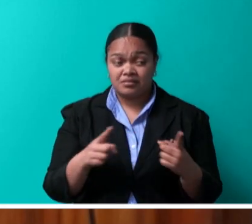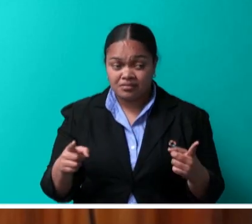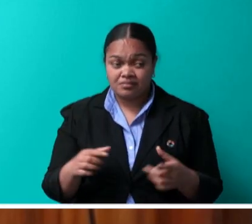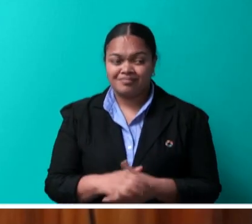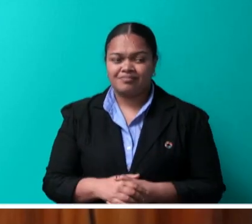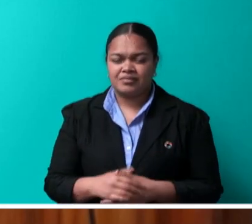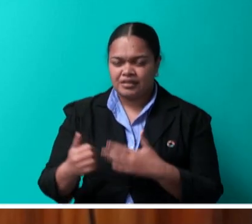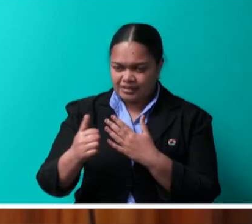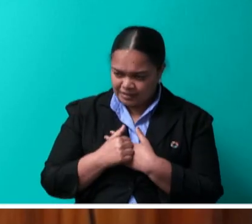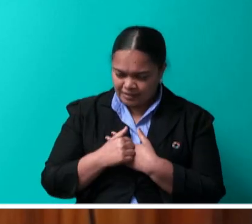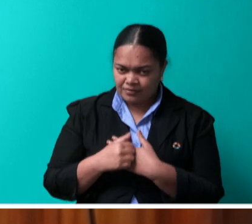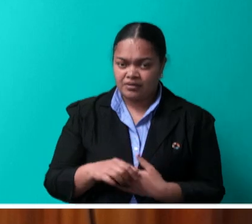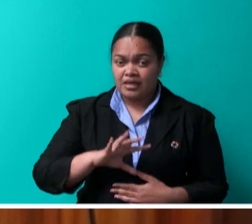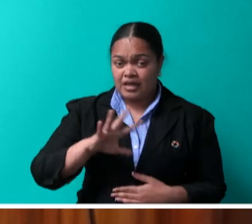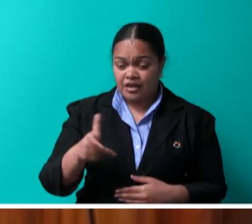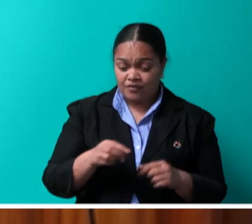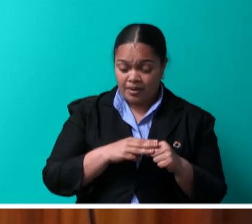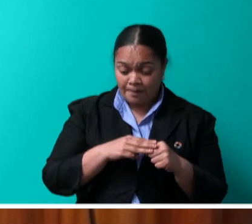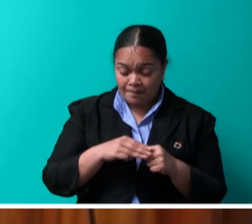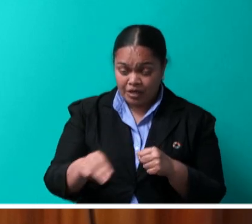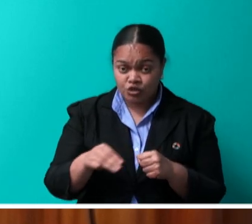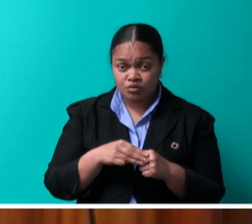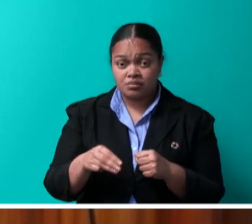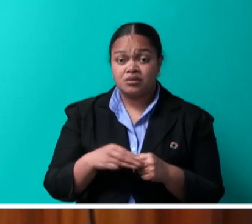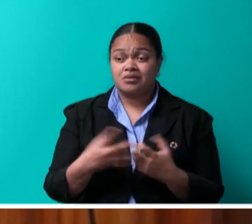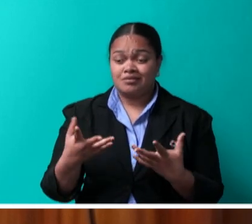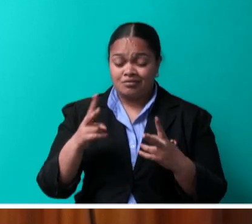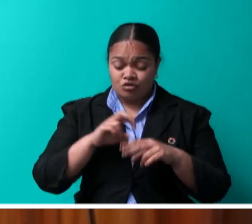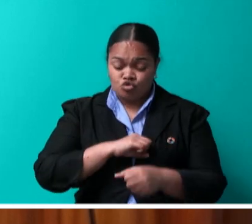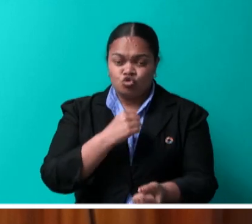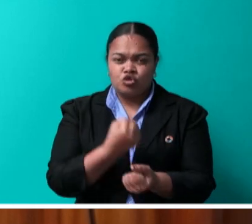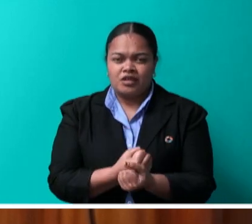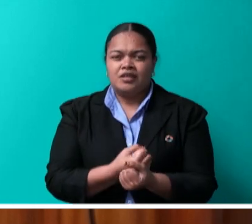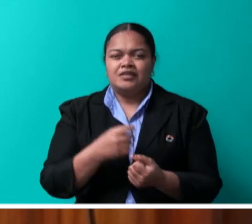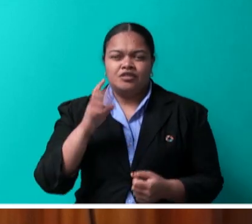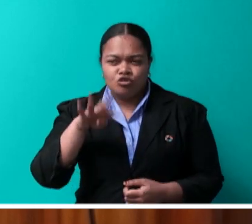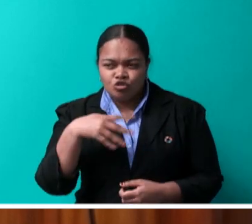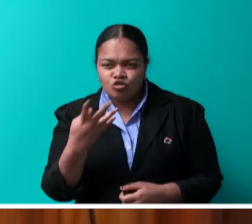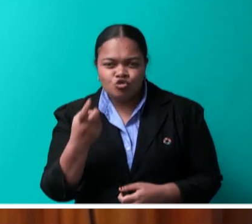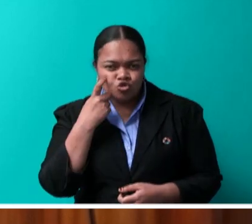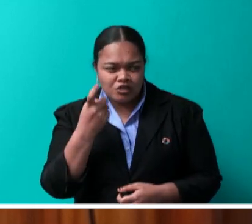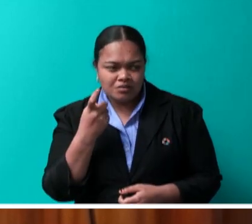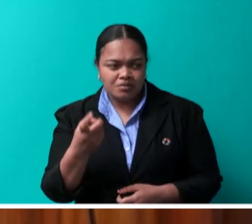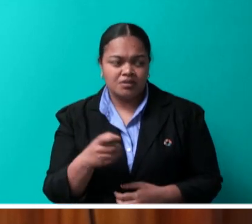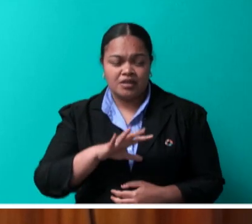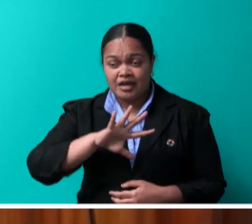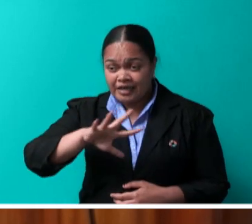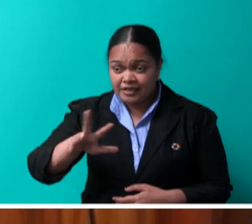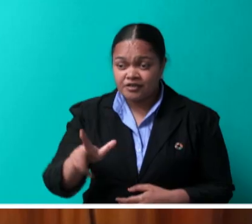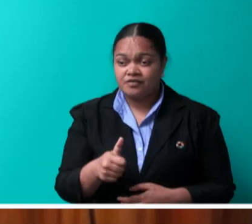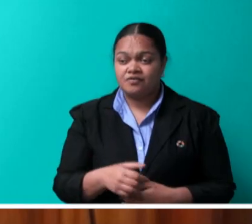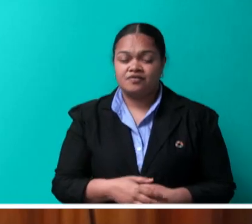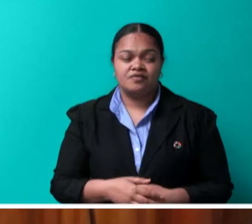safety. Every investment in technology strengthens diagnosis and treatment. And every